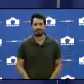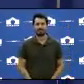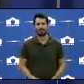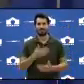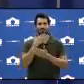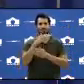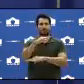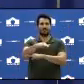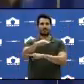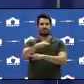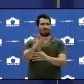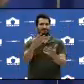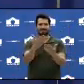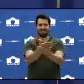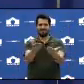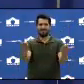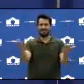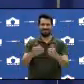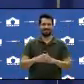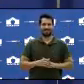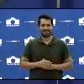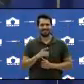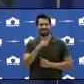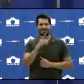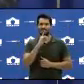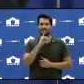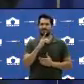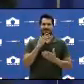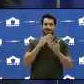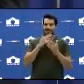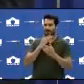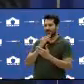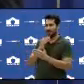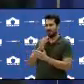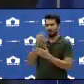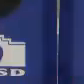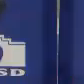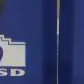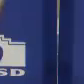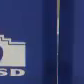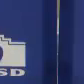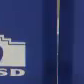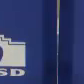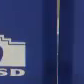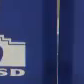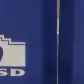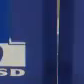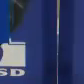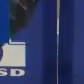Good afternoon, everyone here, and those of you remotely. Thank you, Trustee Sorensen, for that kind and